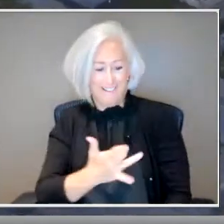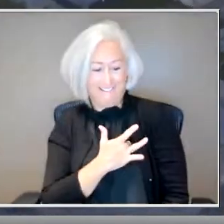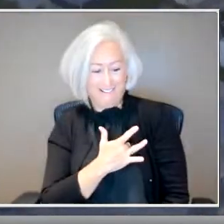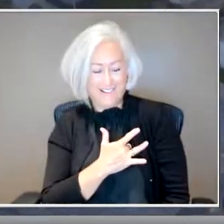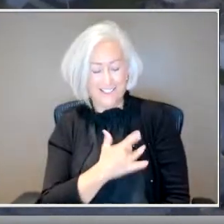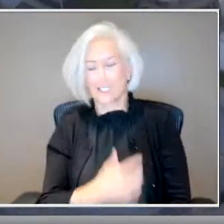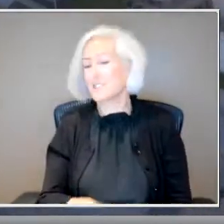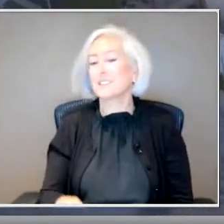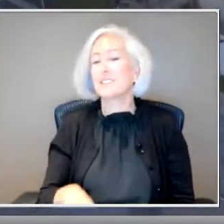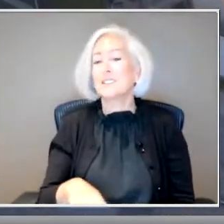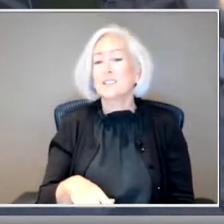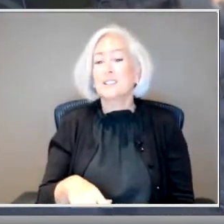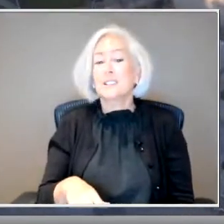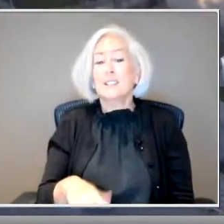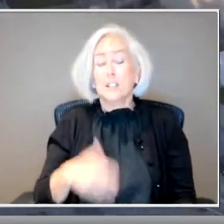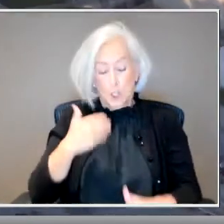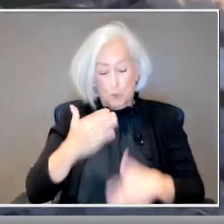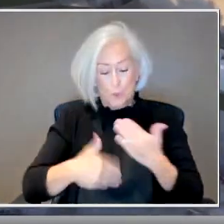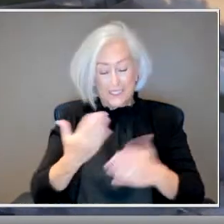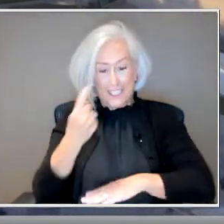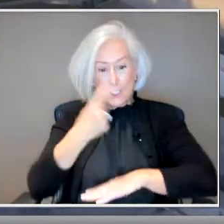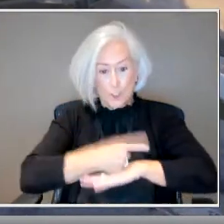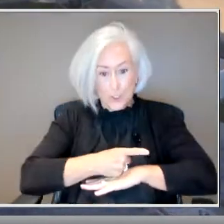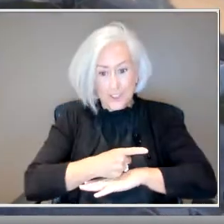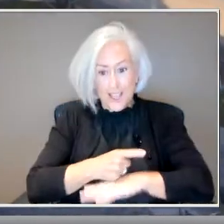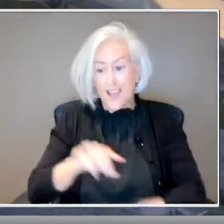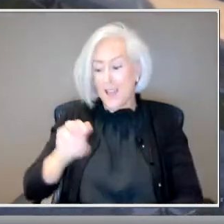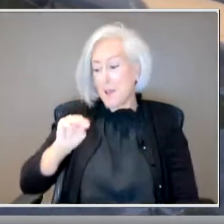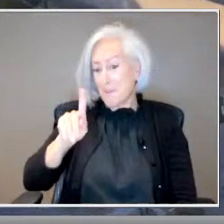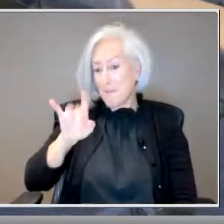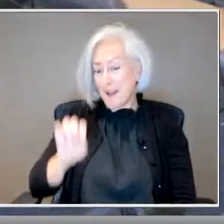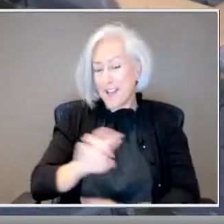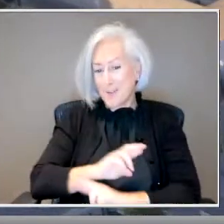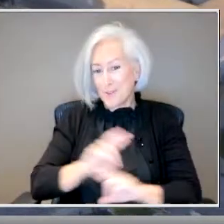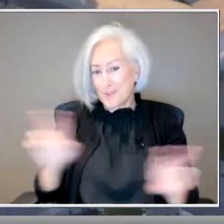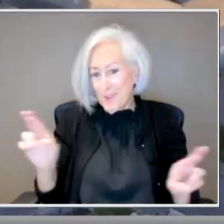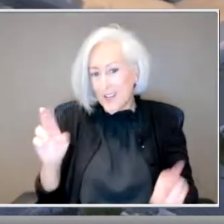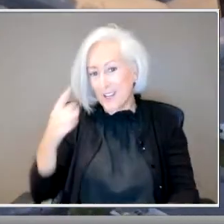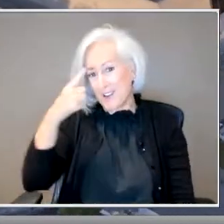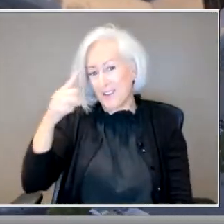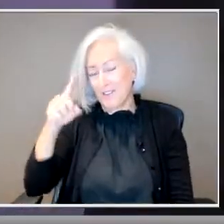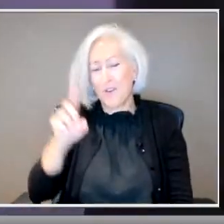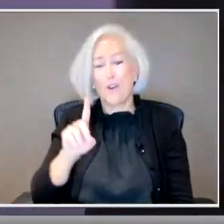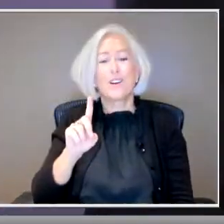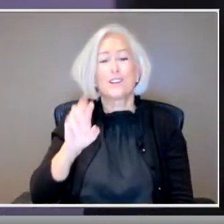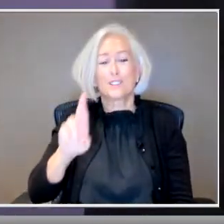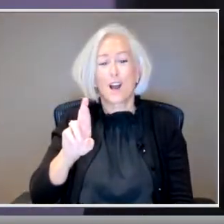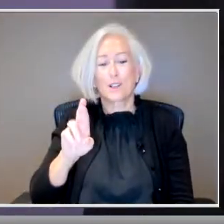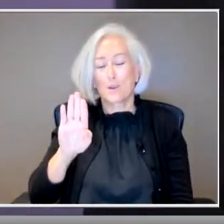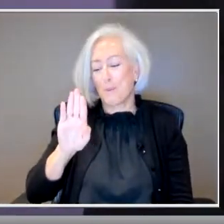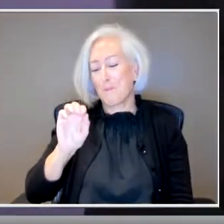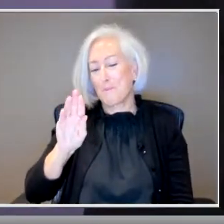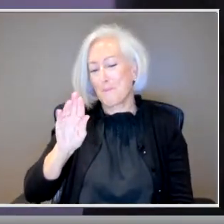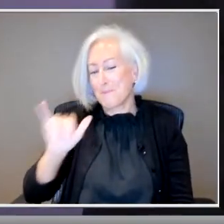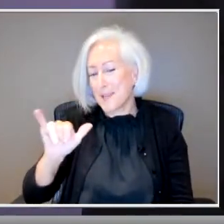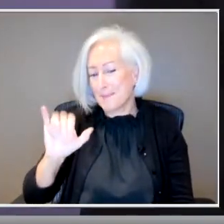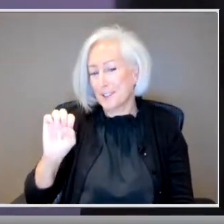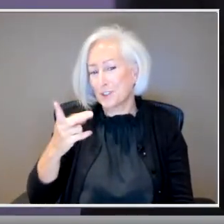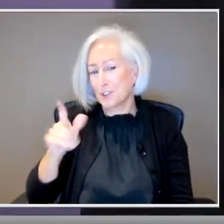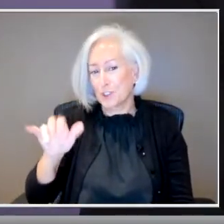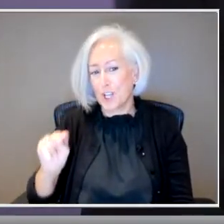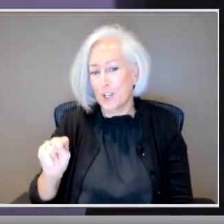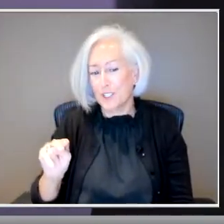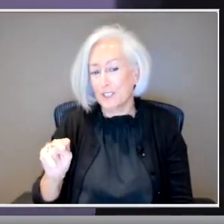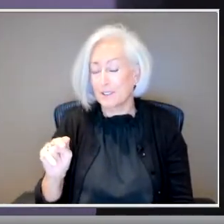Sheldon, aka Baby Sheldon, and yes, she leaned heavily into the nickname. When he came in, I said, you know, there's no pressure here, but